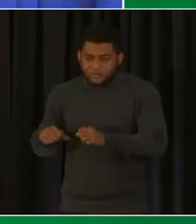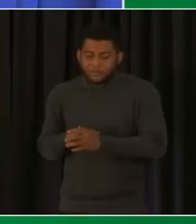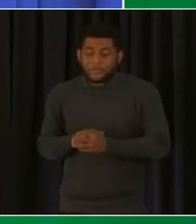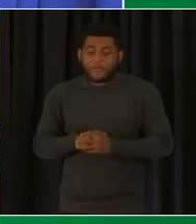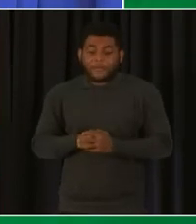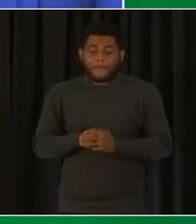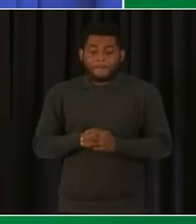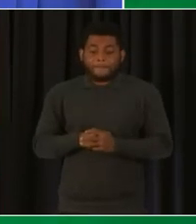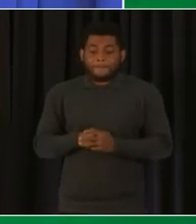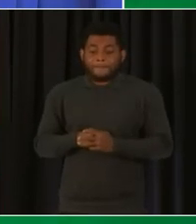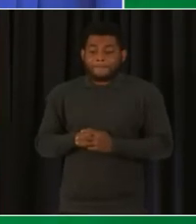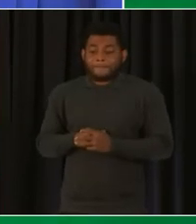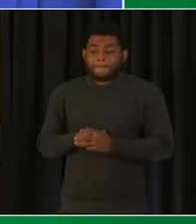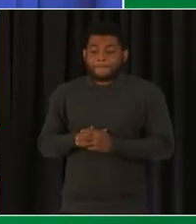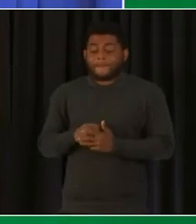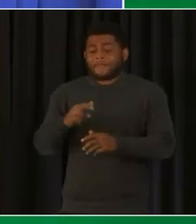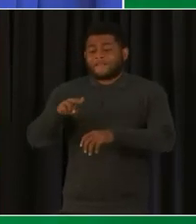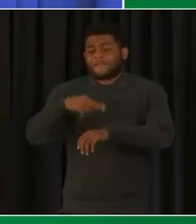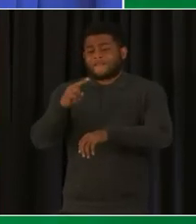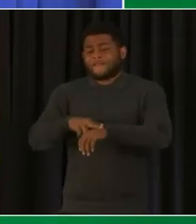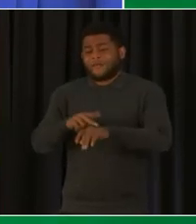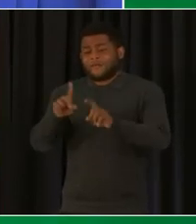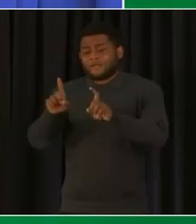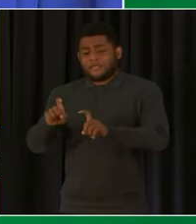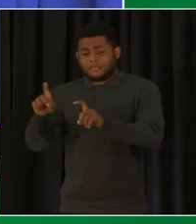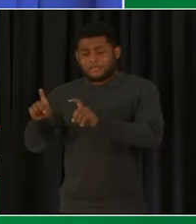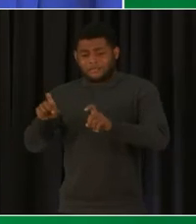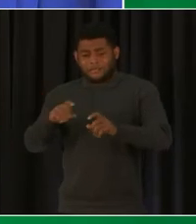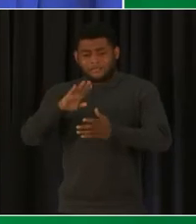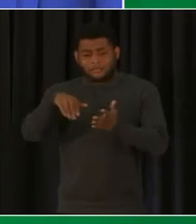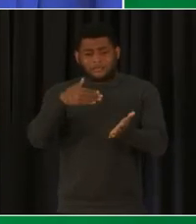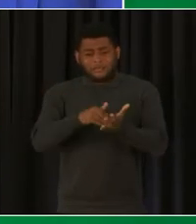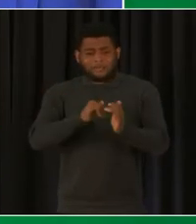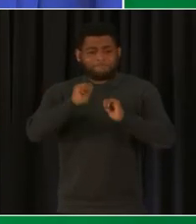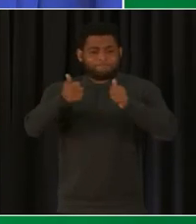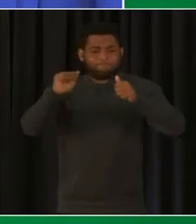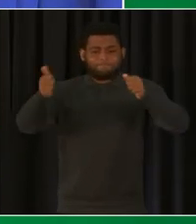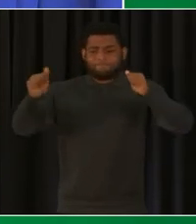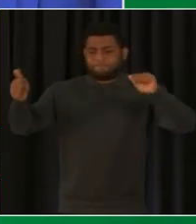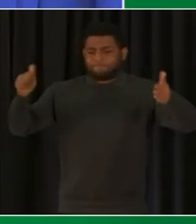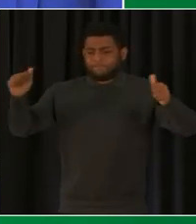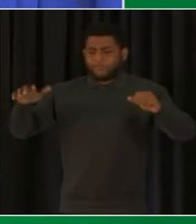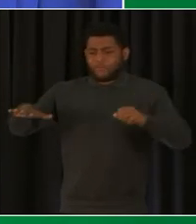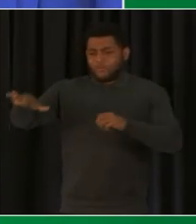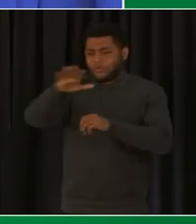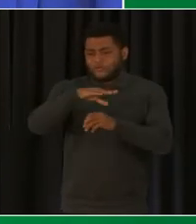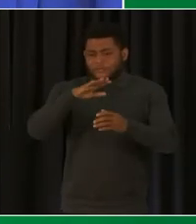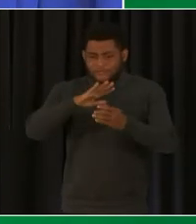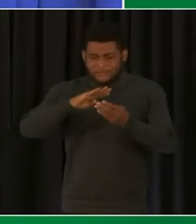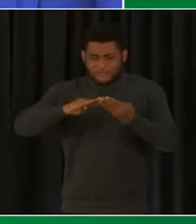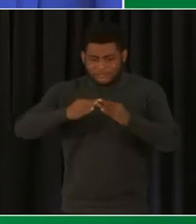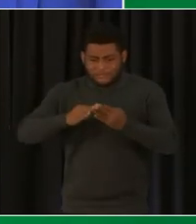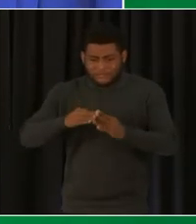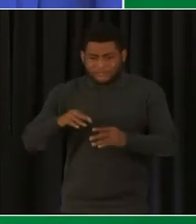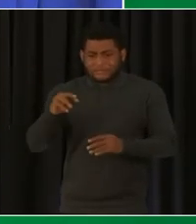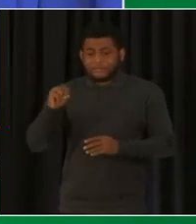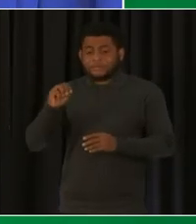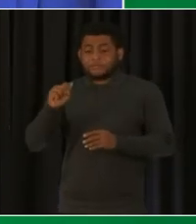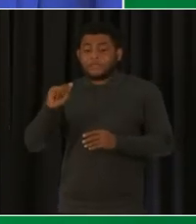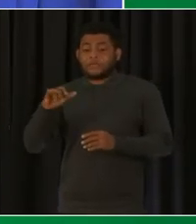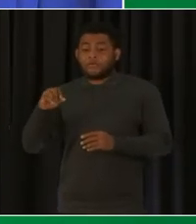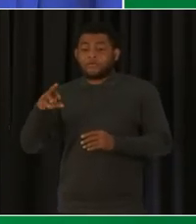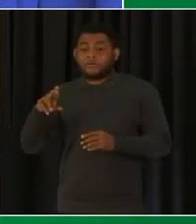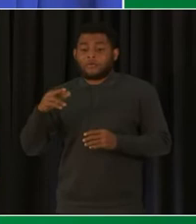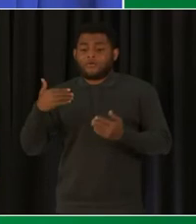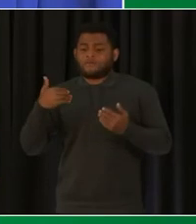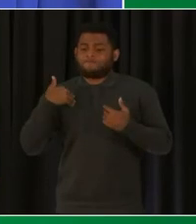Certainly, there are testing sites across the city. The mayor has stood up so that you're able to get a test within